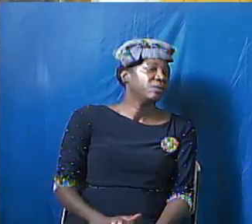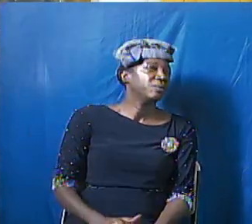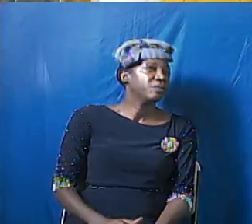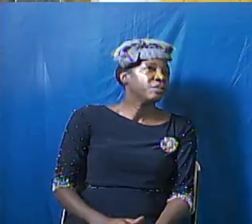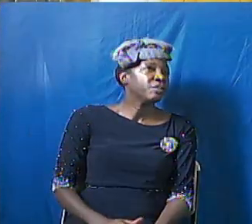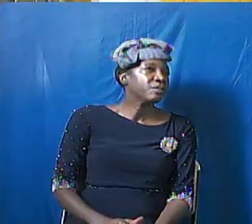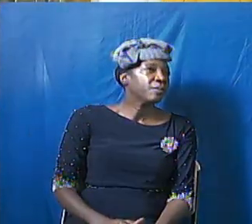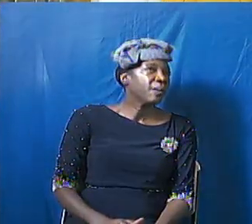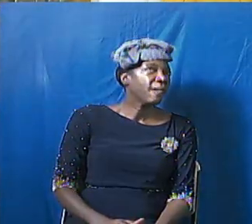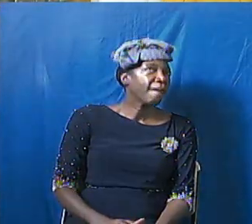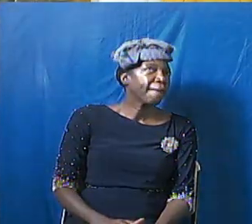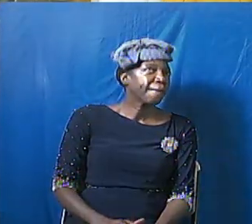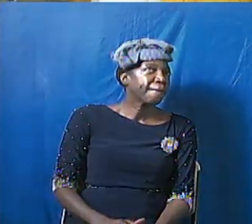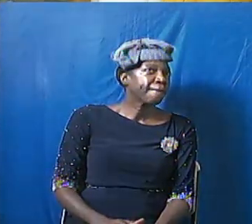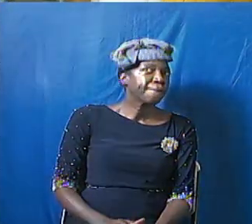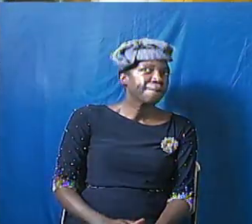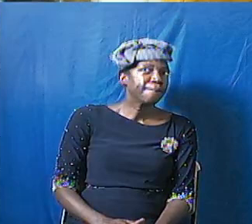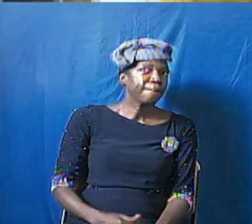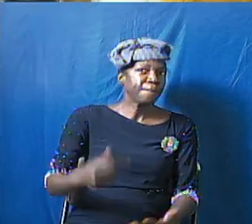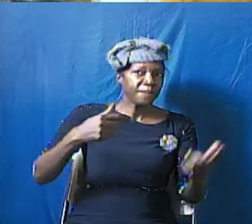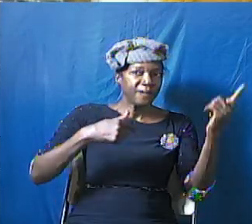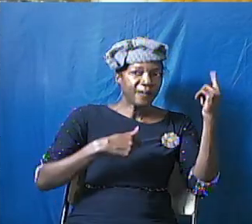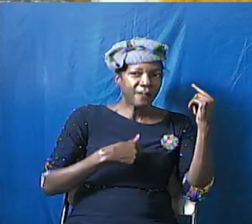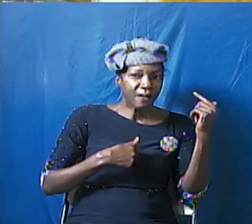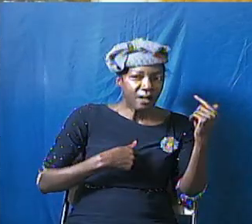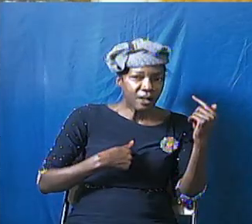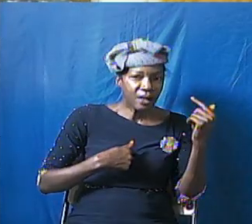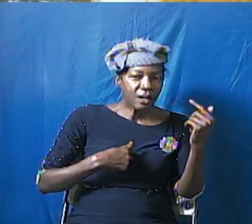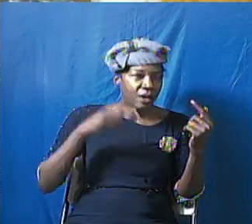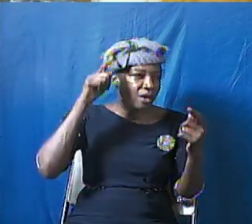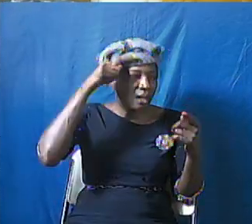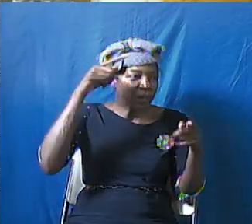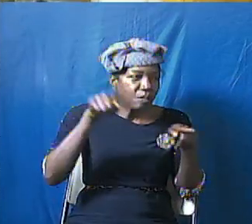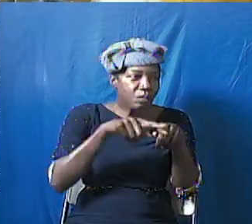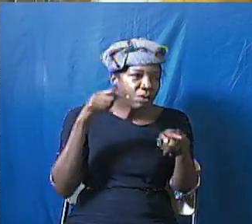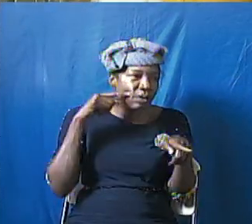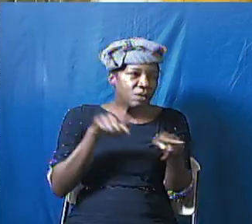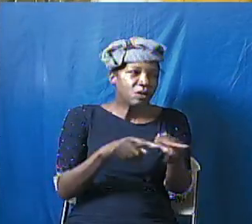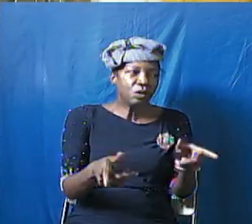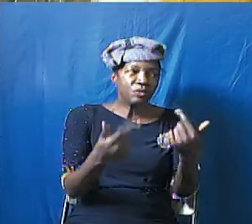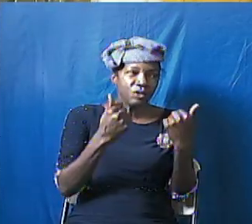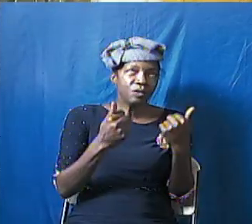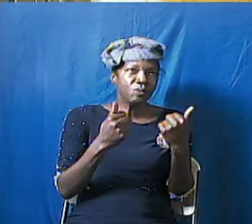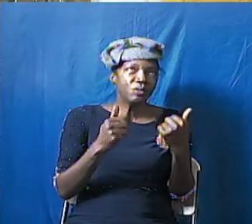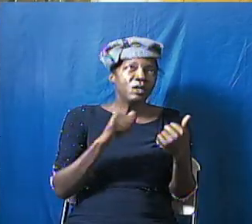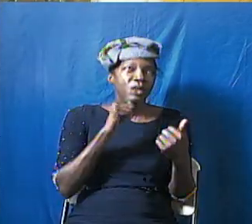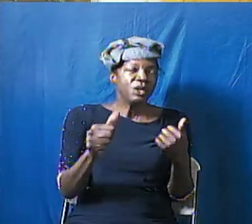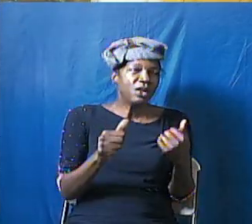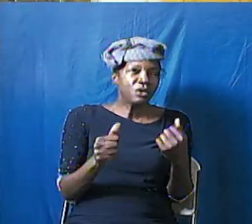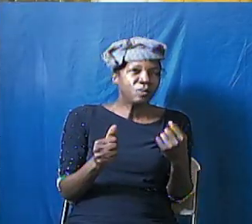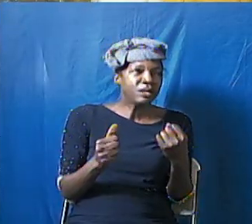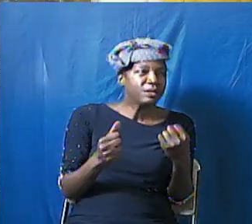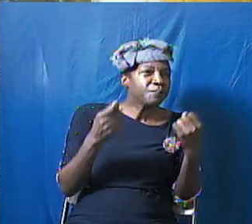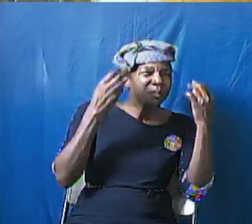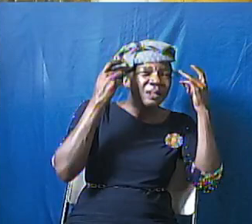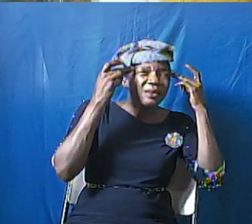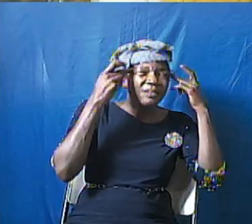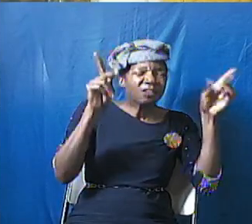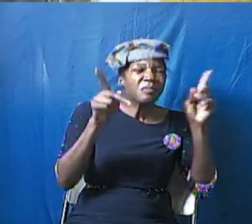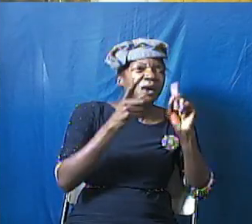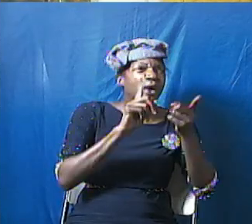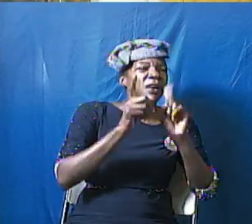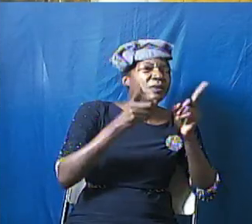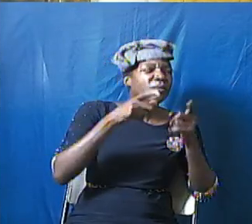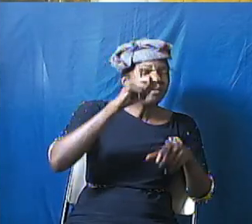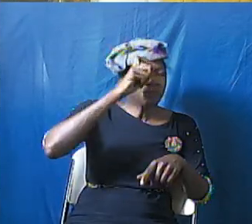reading alternately. And I, brethren, when I came to you, came not with excellency of speech or